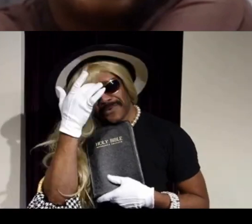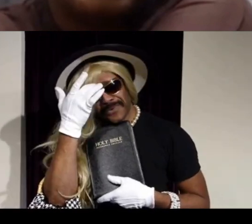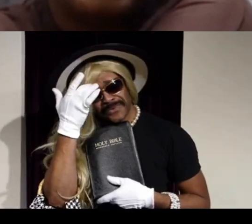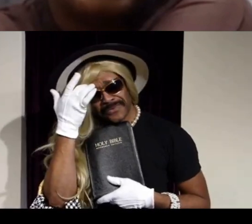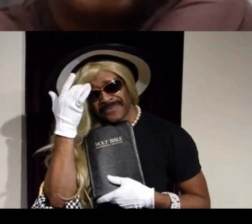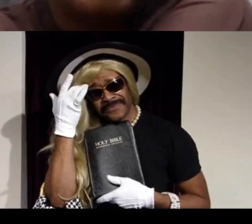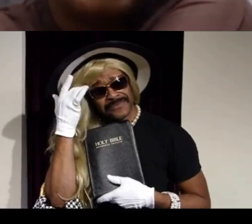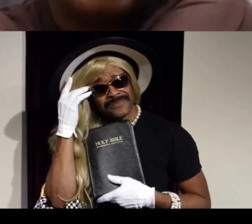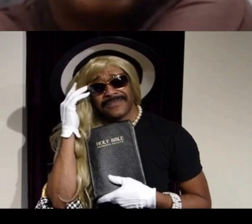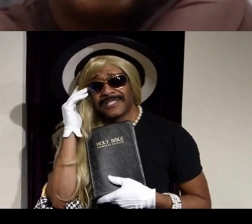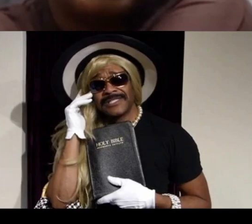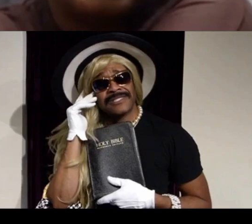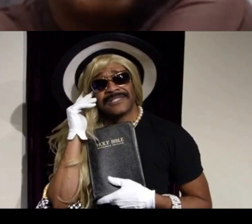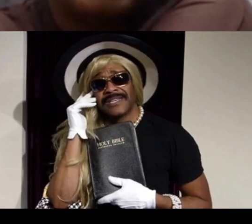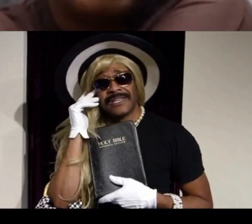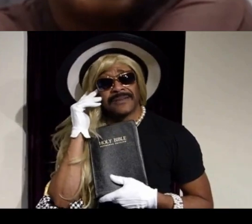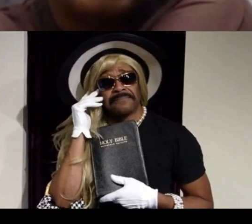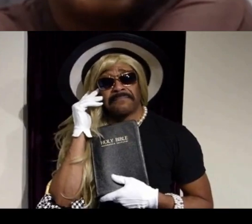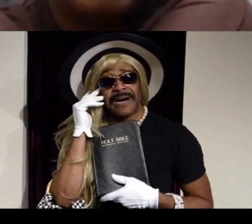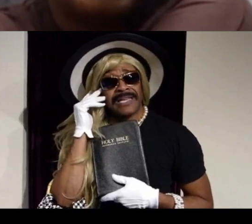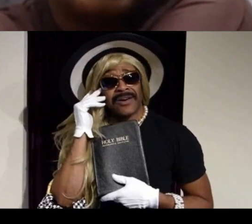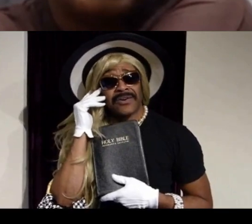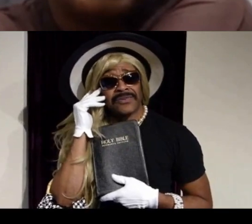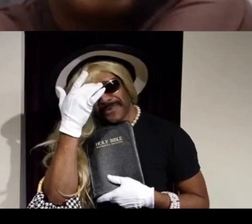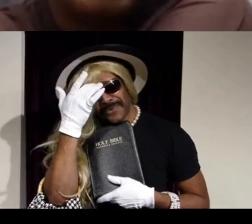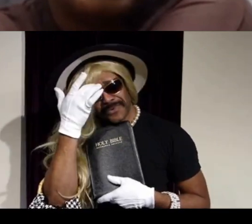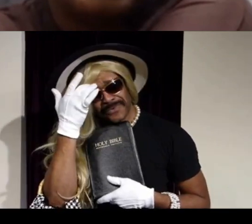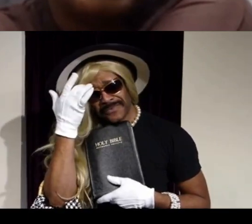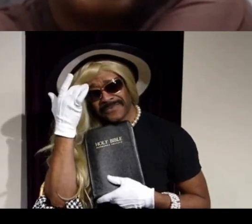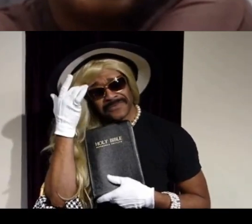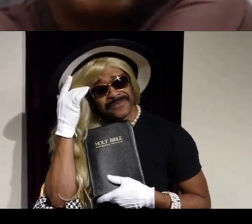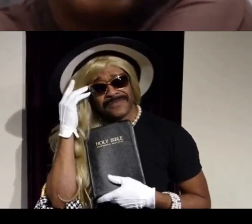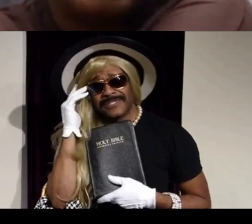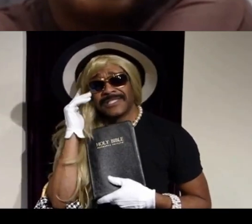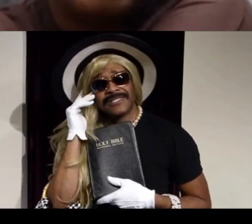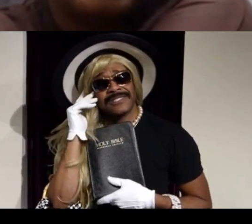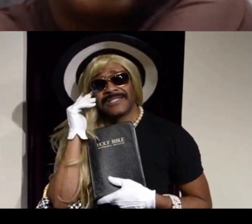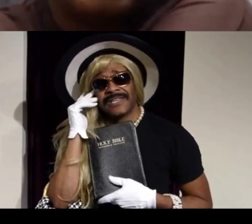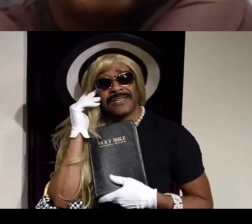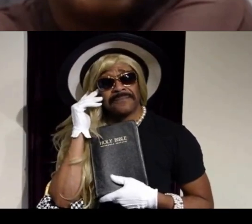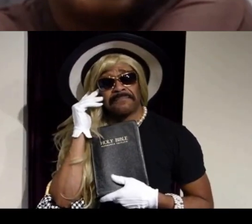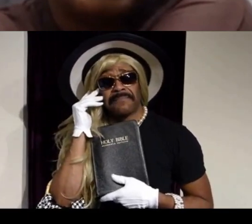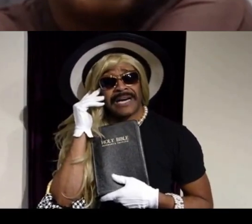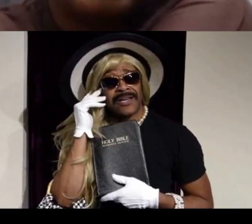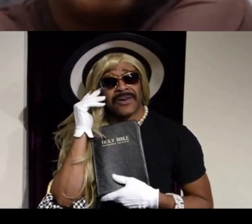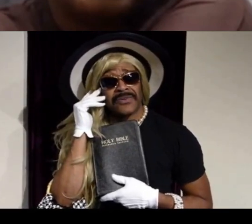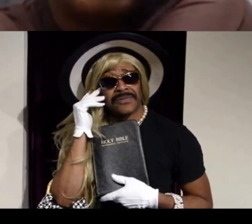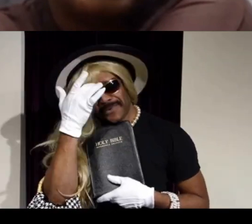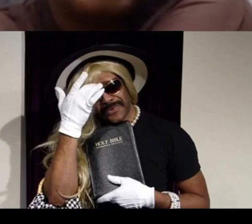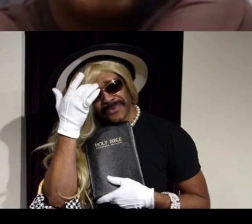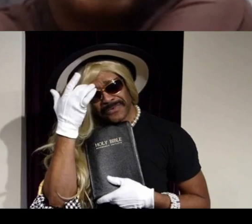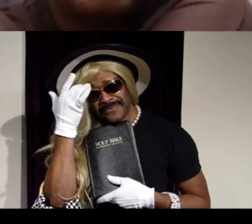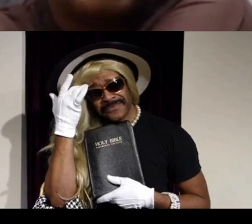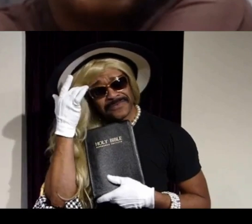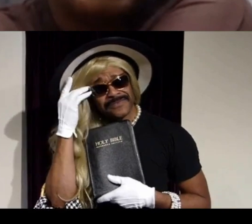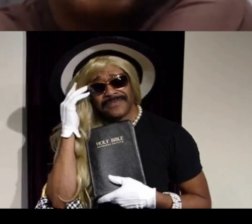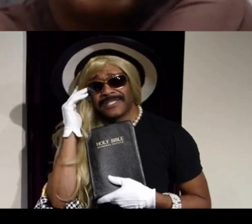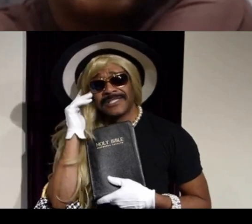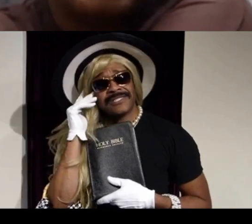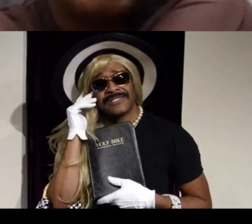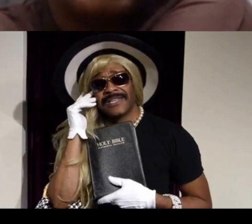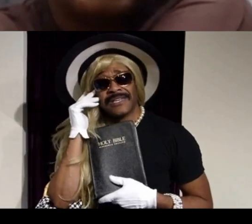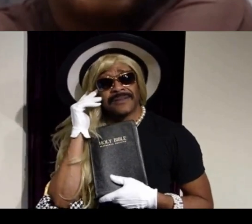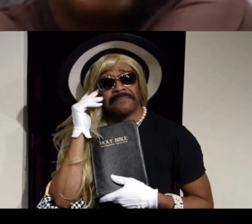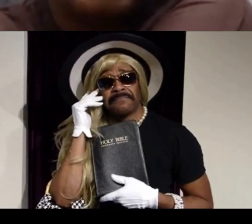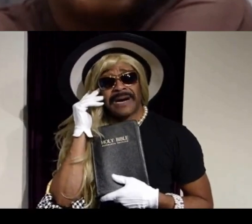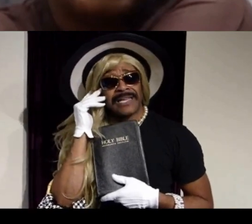year. All the kids in the house feet was dirty. Yes, we not new to this. We true to this. I don't know who you think you're talking to. So, I